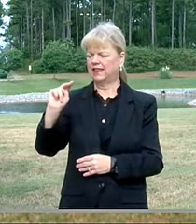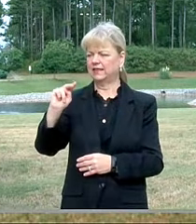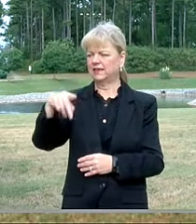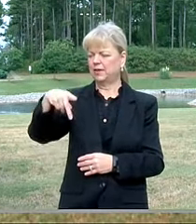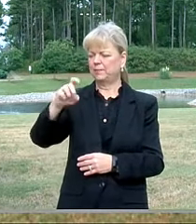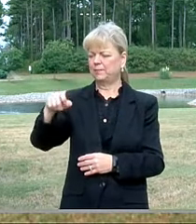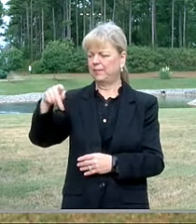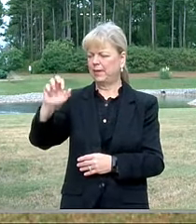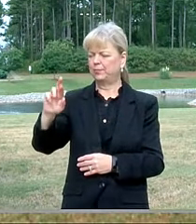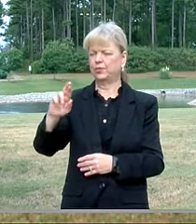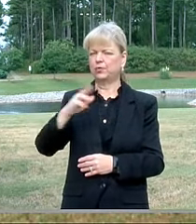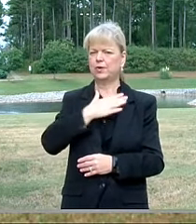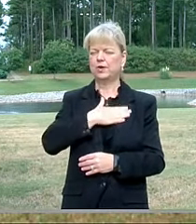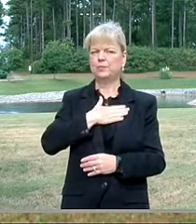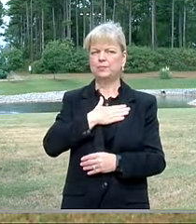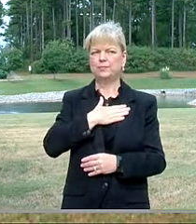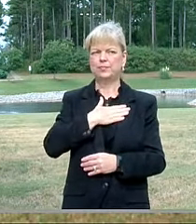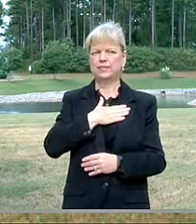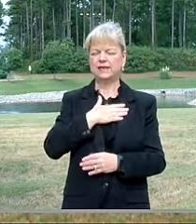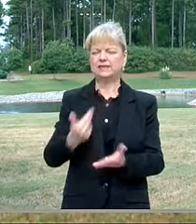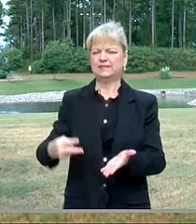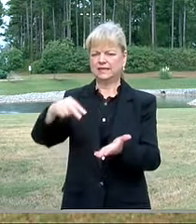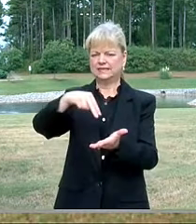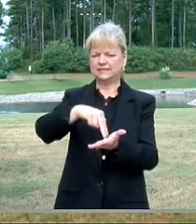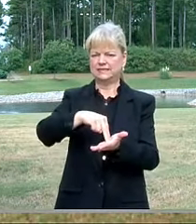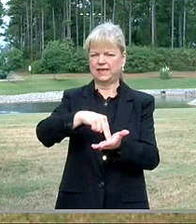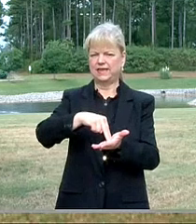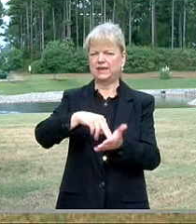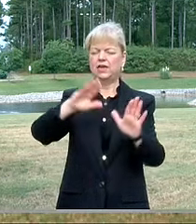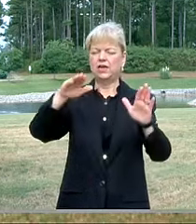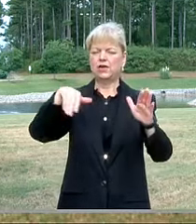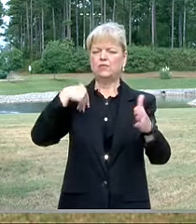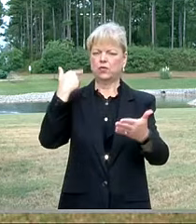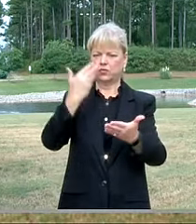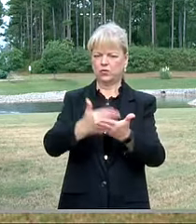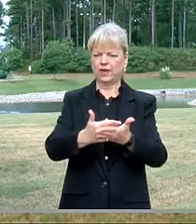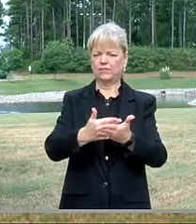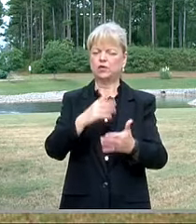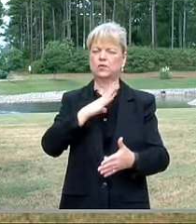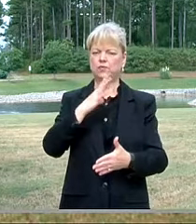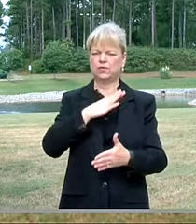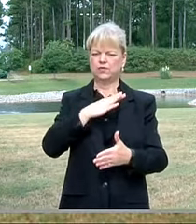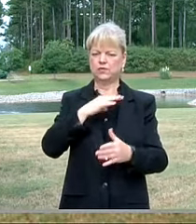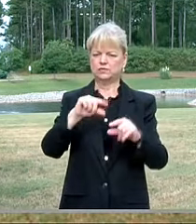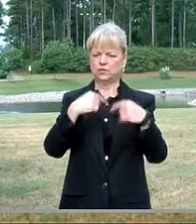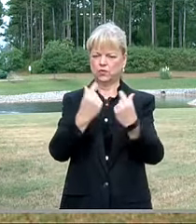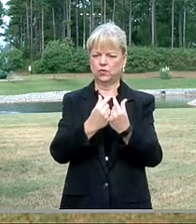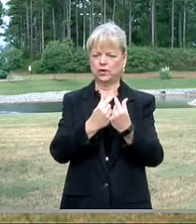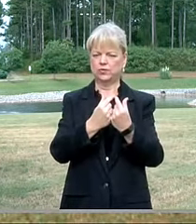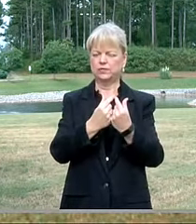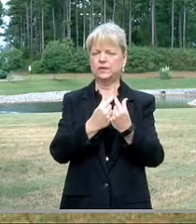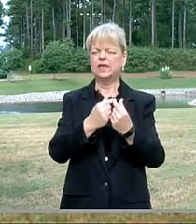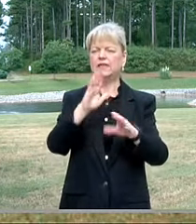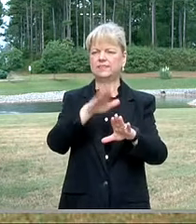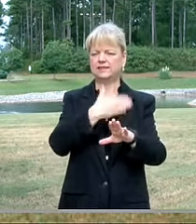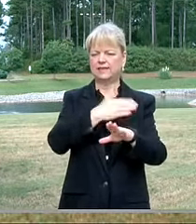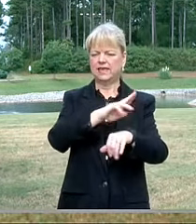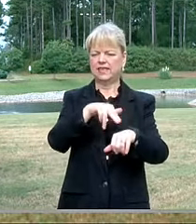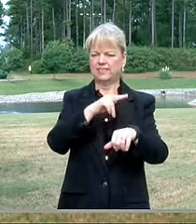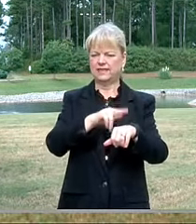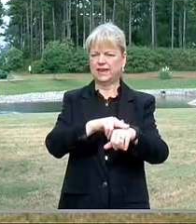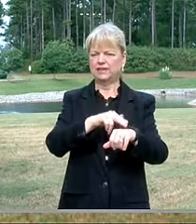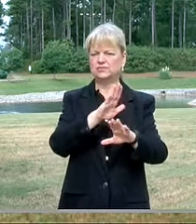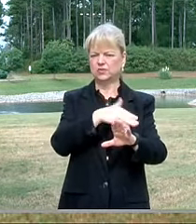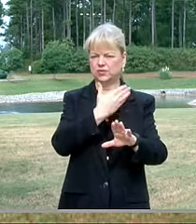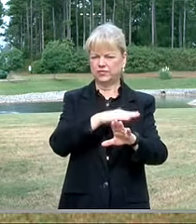gentlemen, please arrive. Please stand for the arrival of the official party, the rendering of honors, the singing of the national anthem